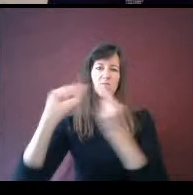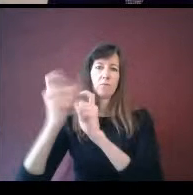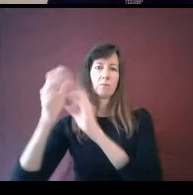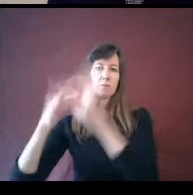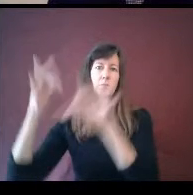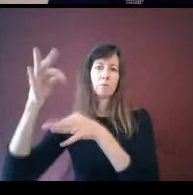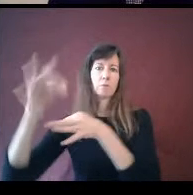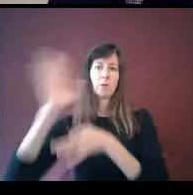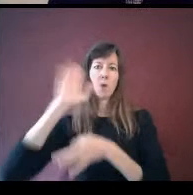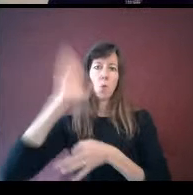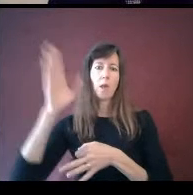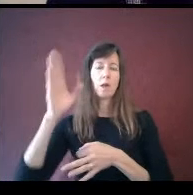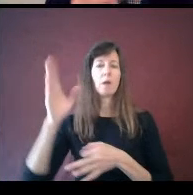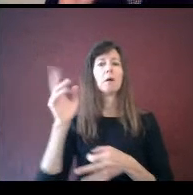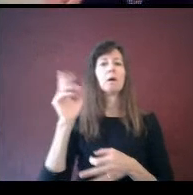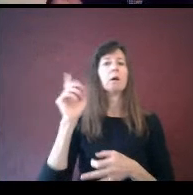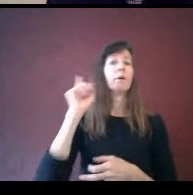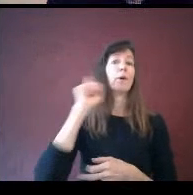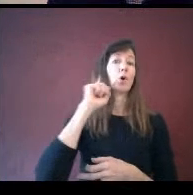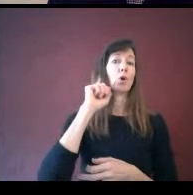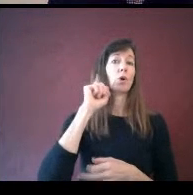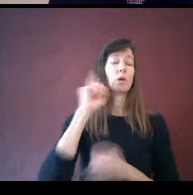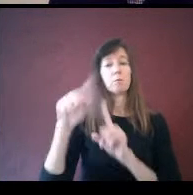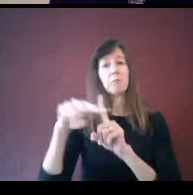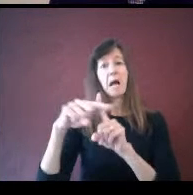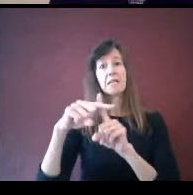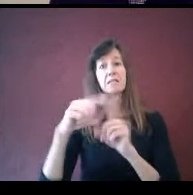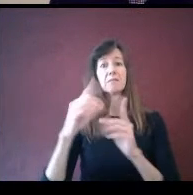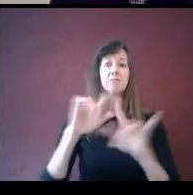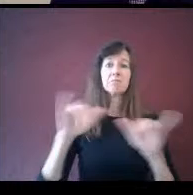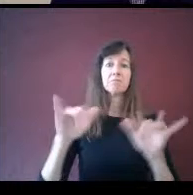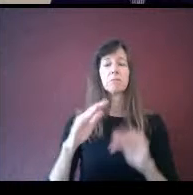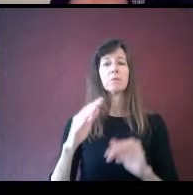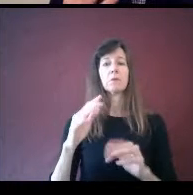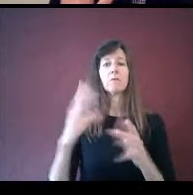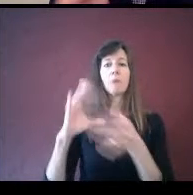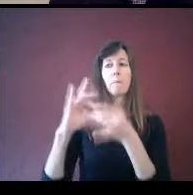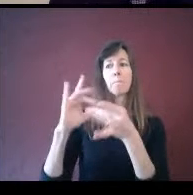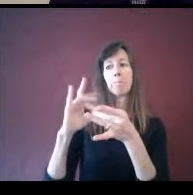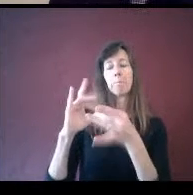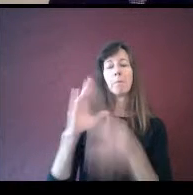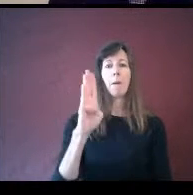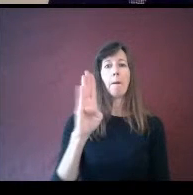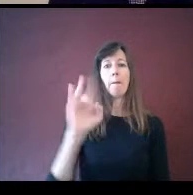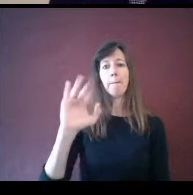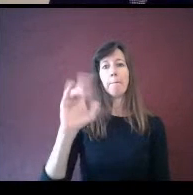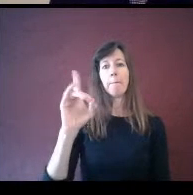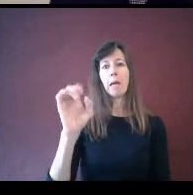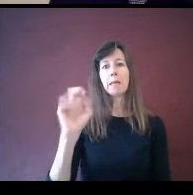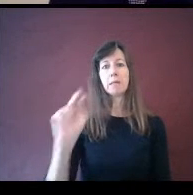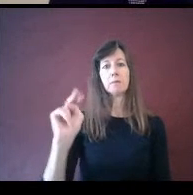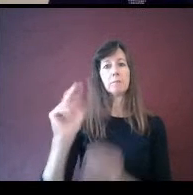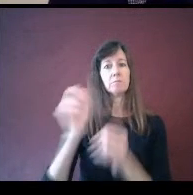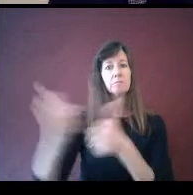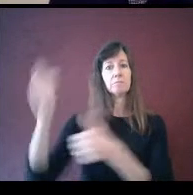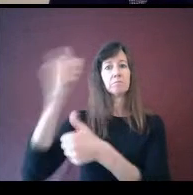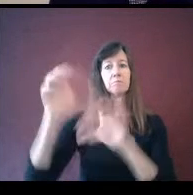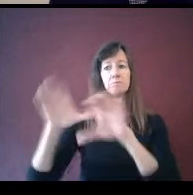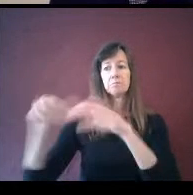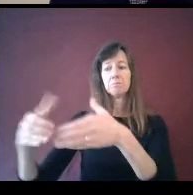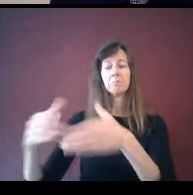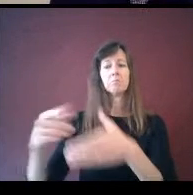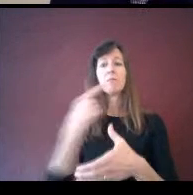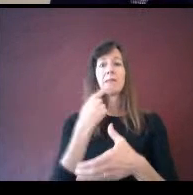Biden administration in terms of ramping up the Defense Production Act, finally rolling out an actual comprehensive